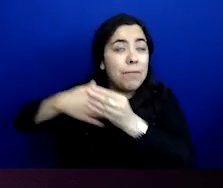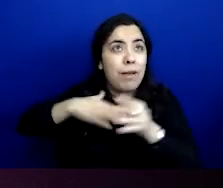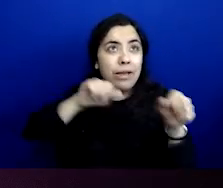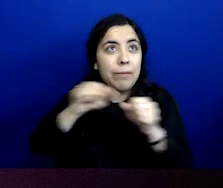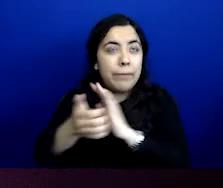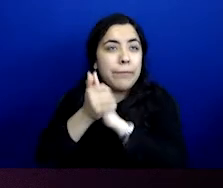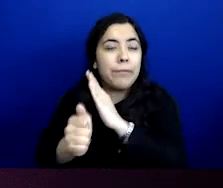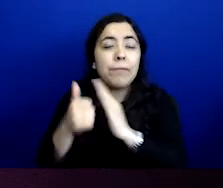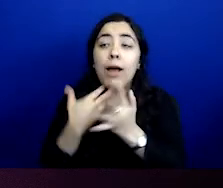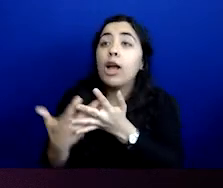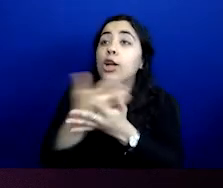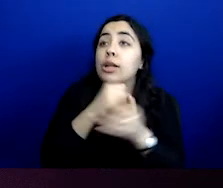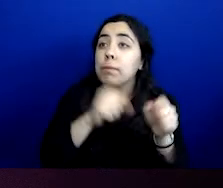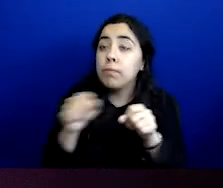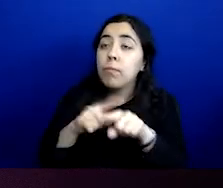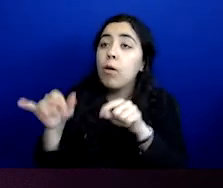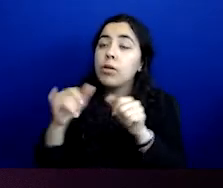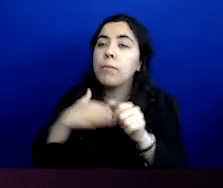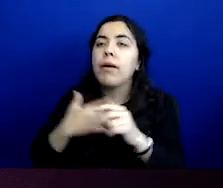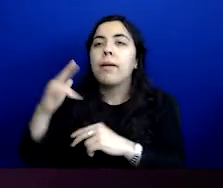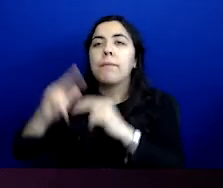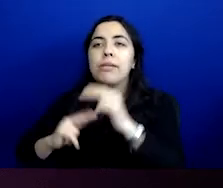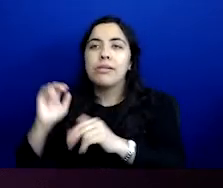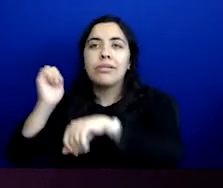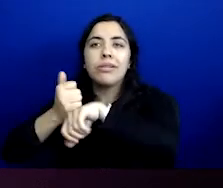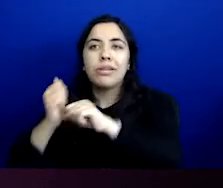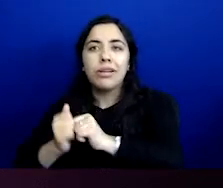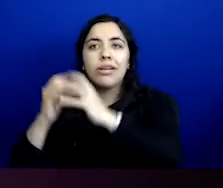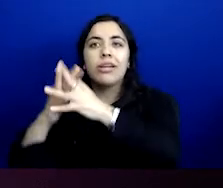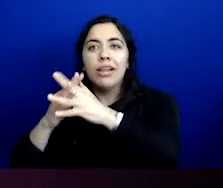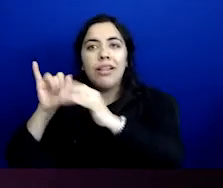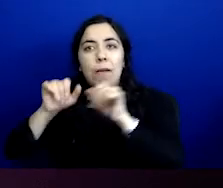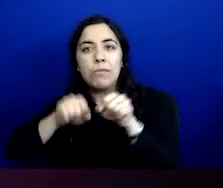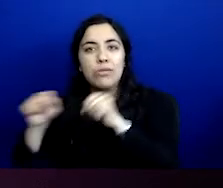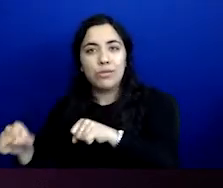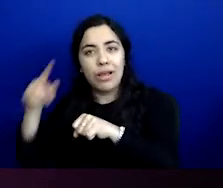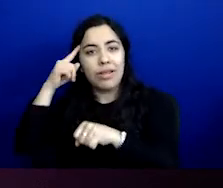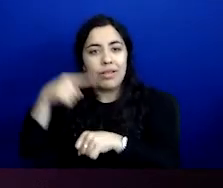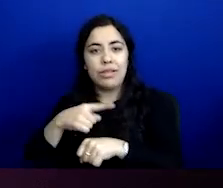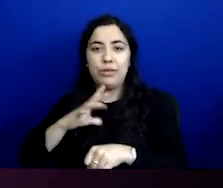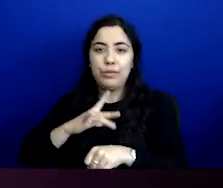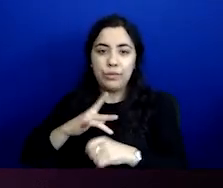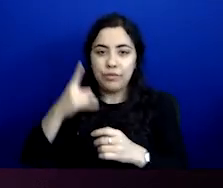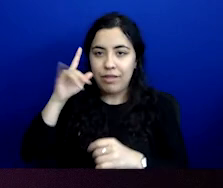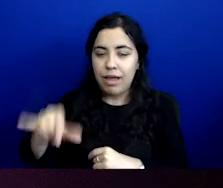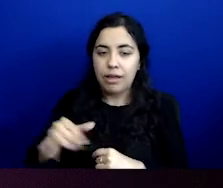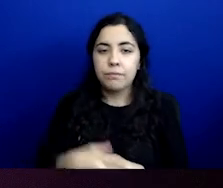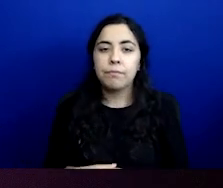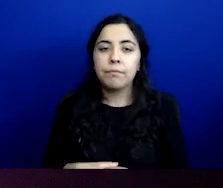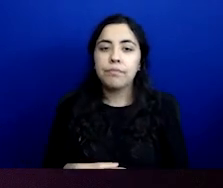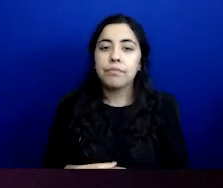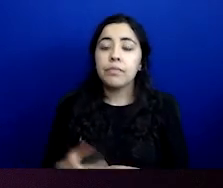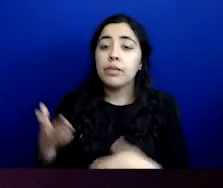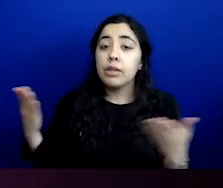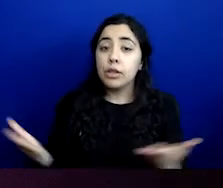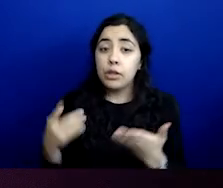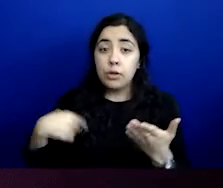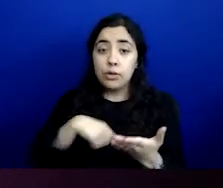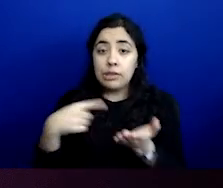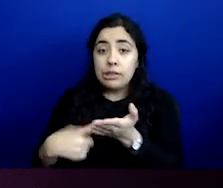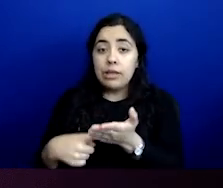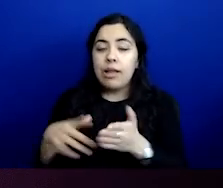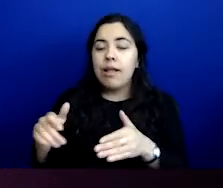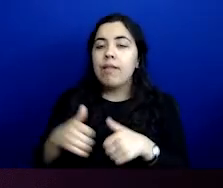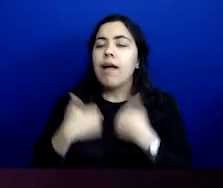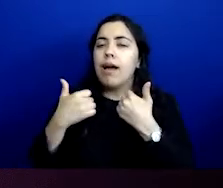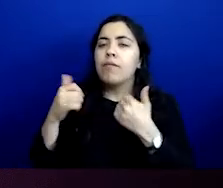my earning potential, but also my building potential. And I think that this is like, very core to that. And what we're really talking about here is live open